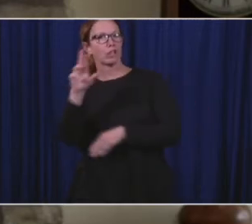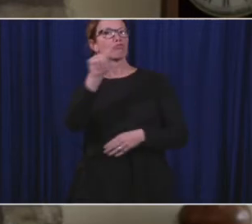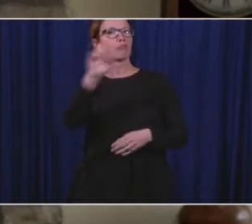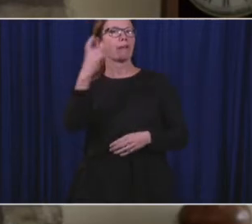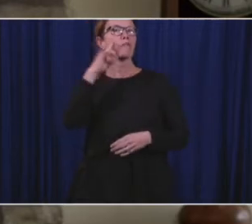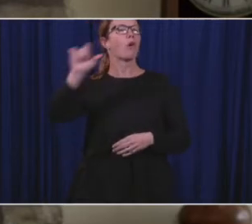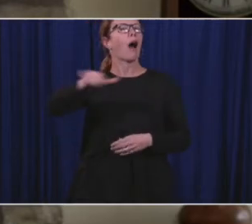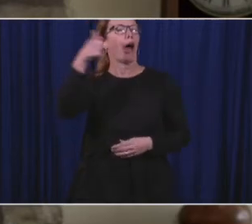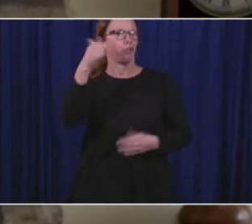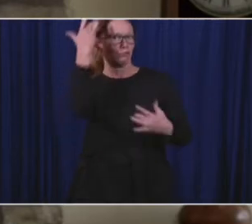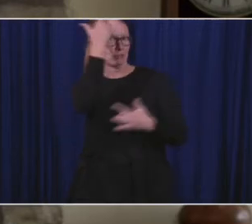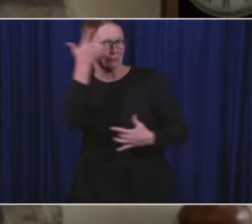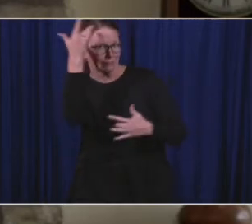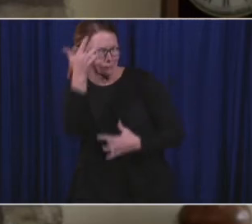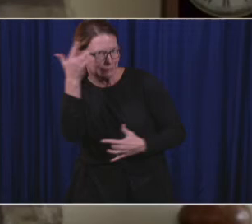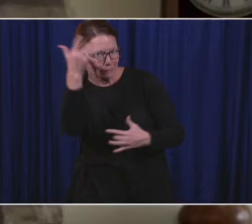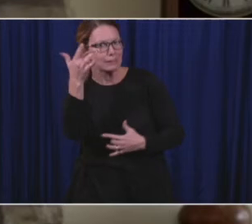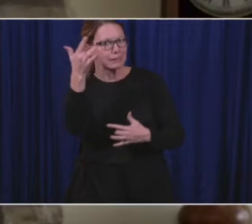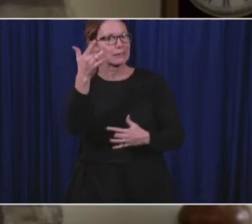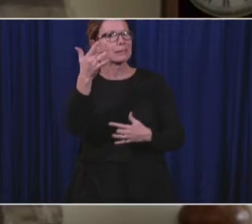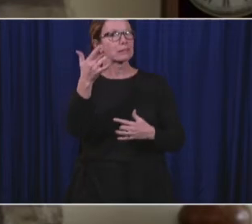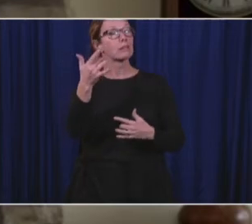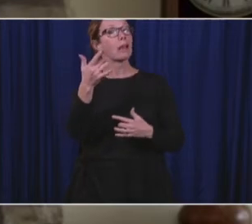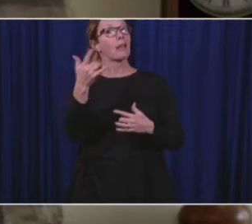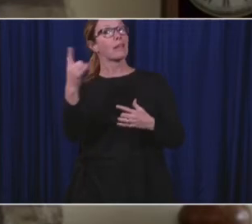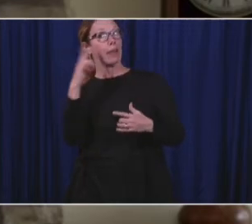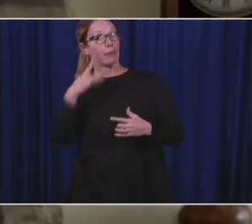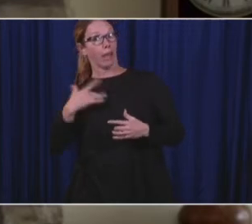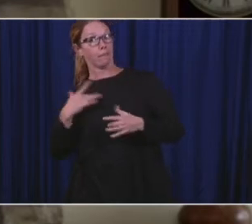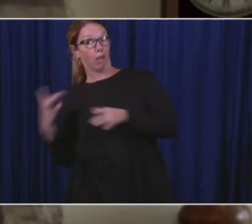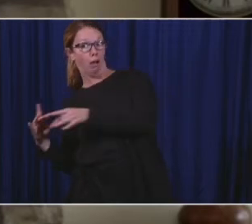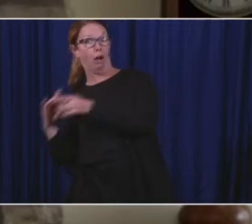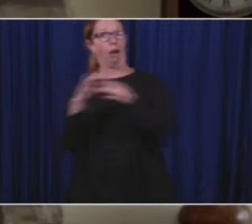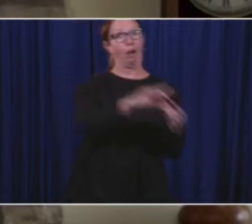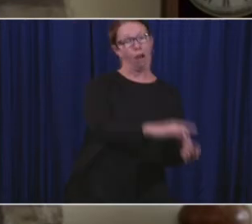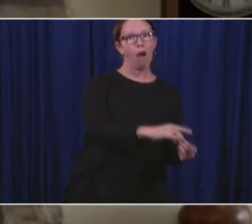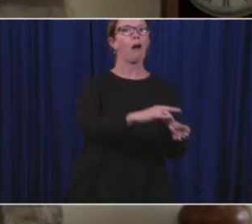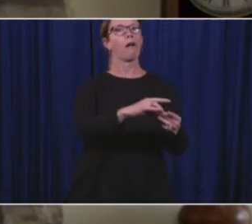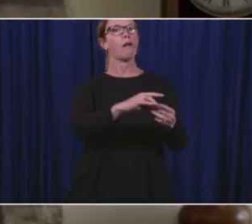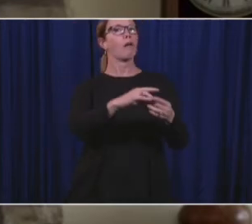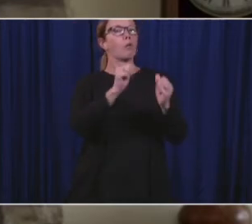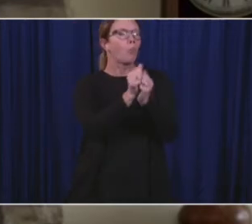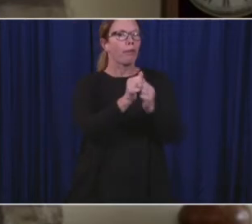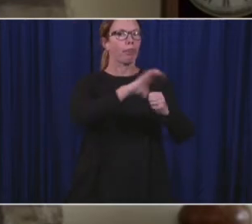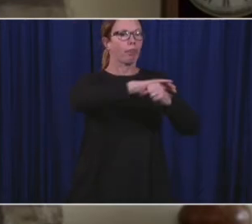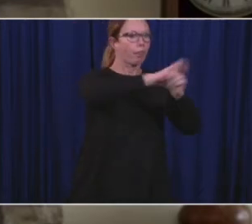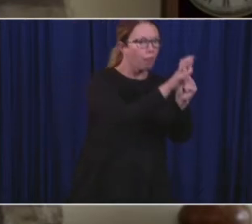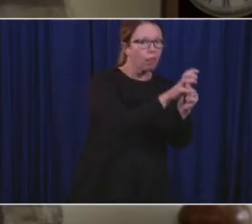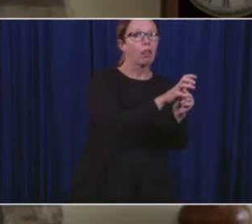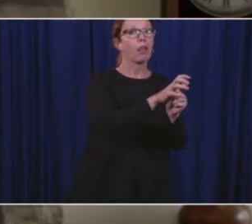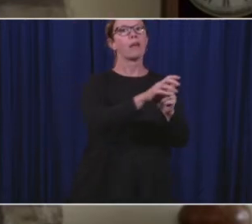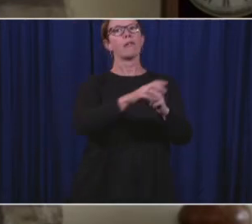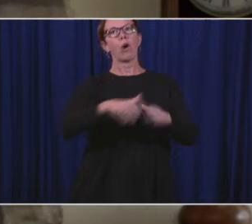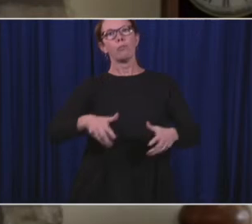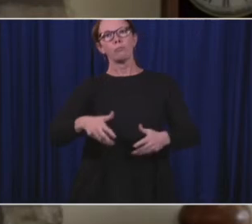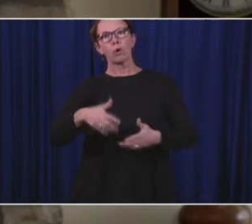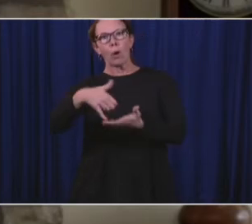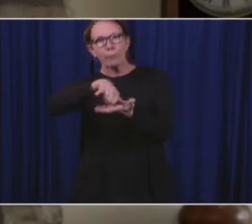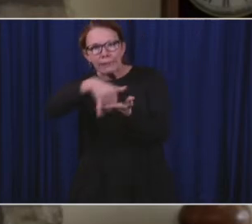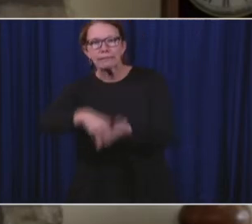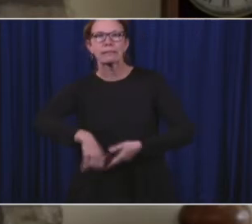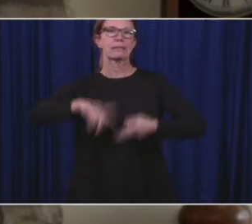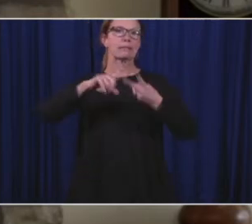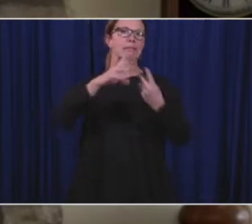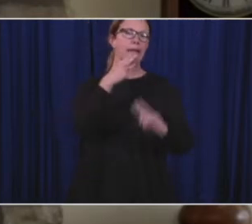medical conditions considered to be COVID-19 comorbidities like obesity, diabetes, heart disease. What are medical experts